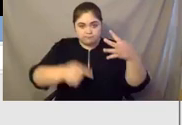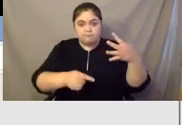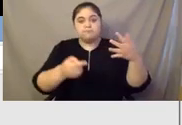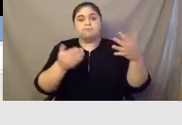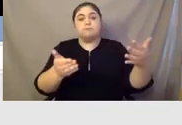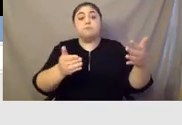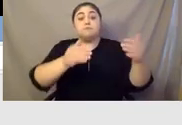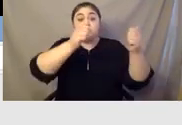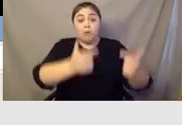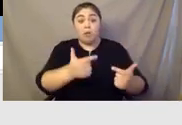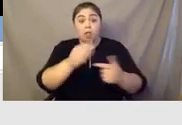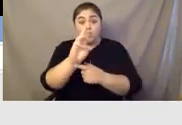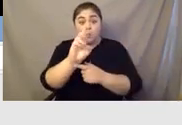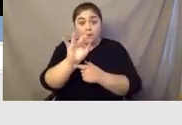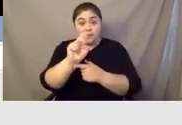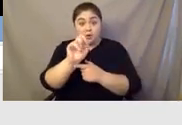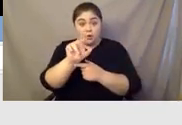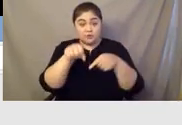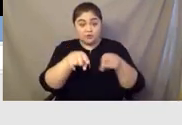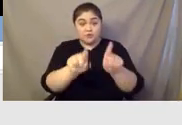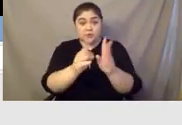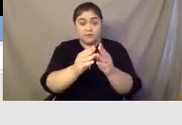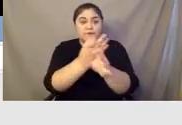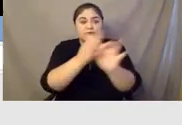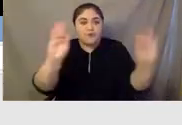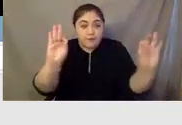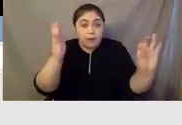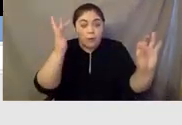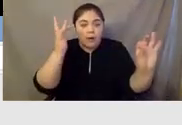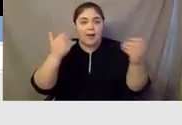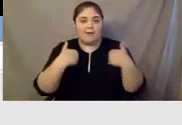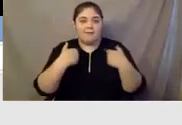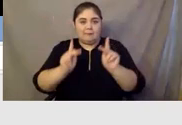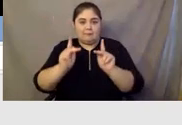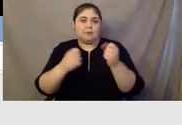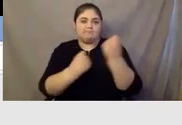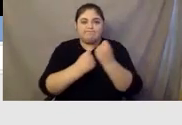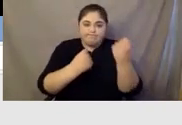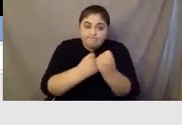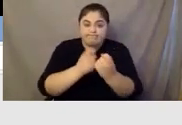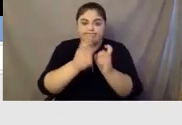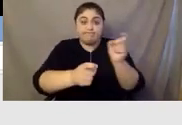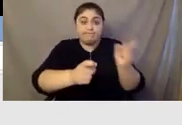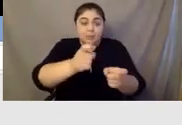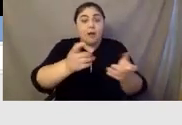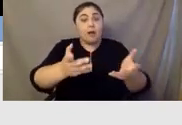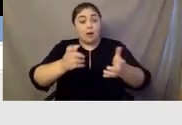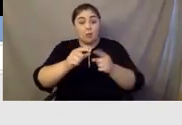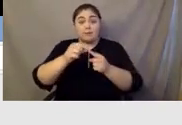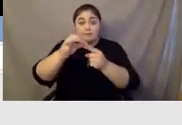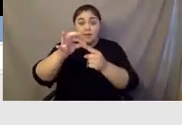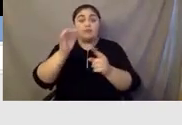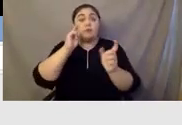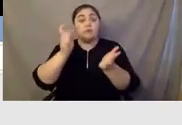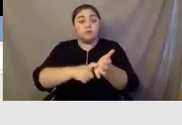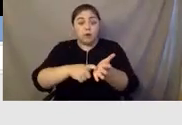All webinars during this conference are free thanks to the generous support of our sponsors. And I want to particularly recognize our